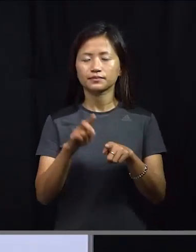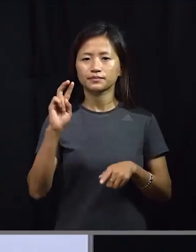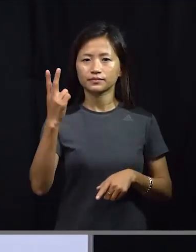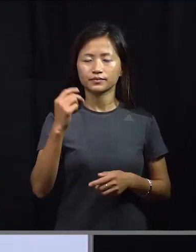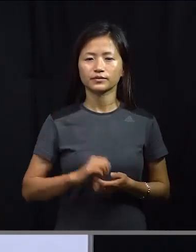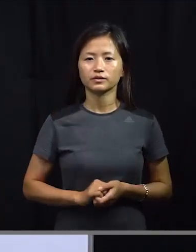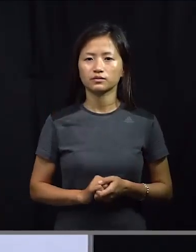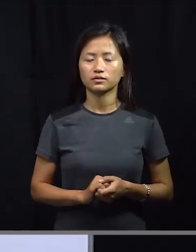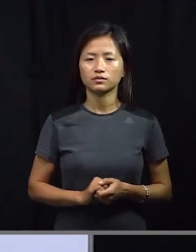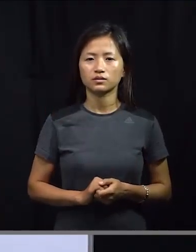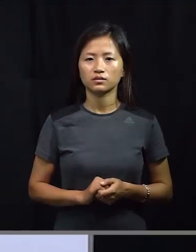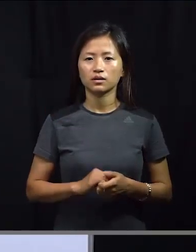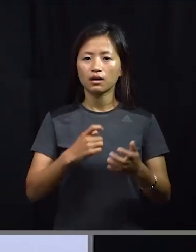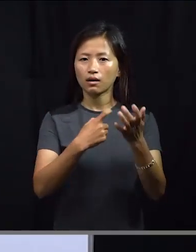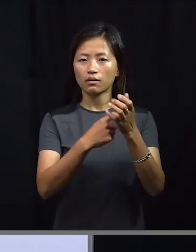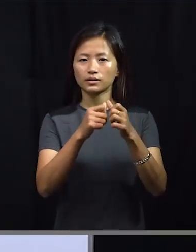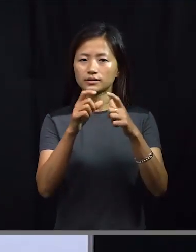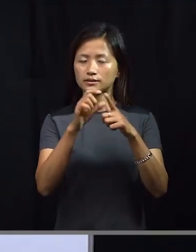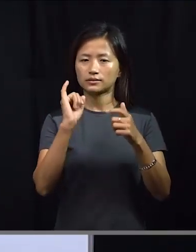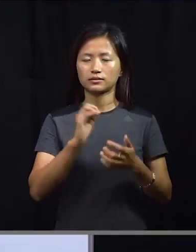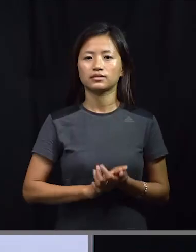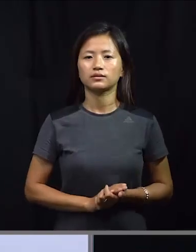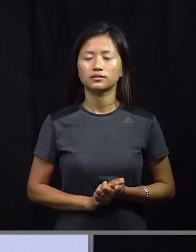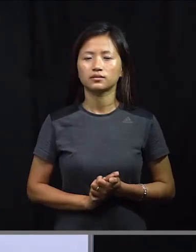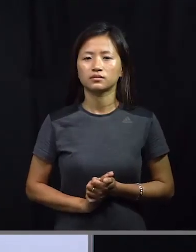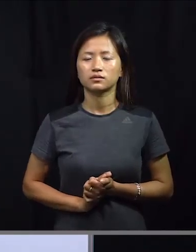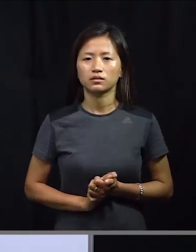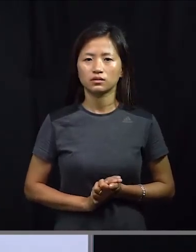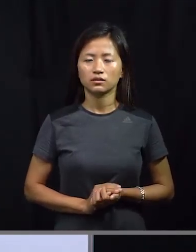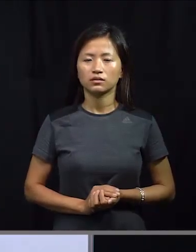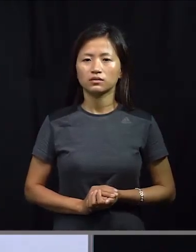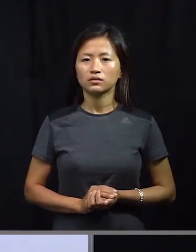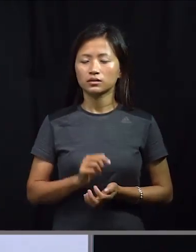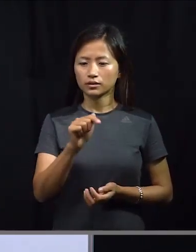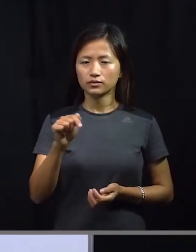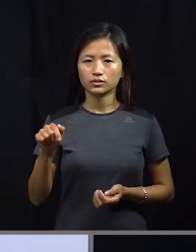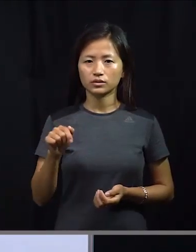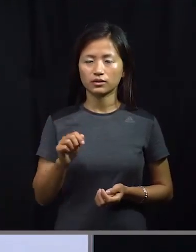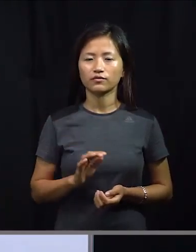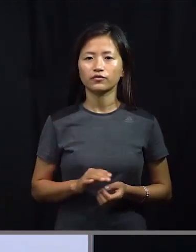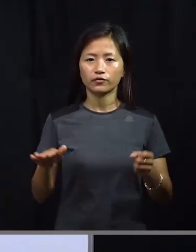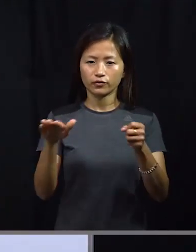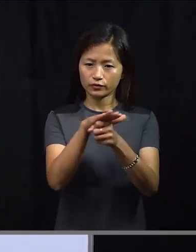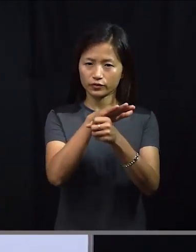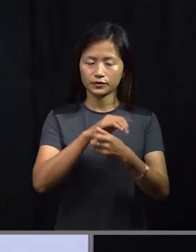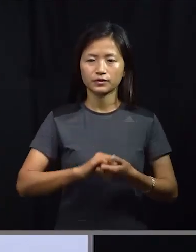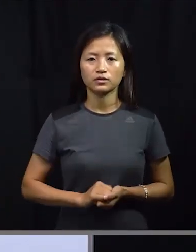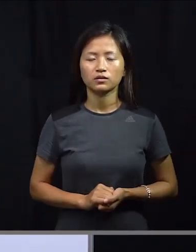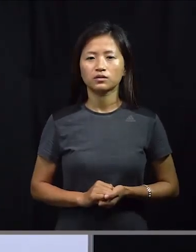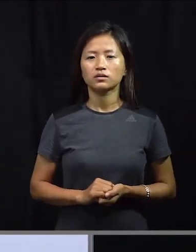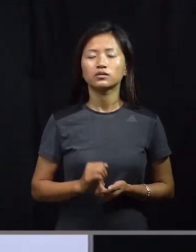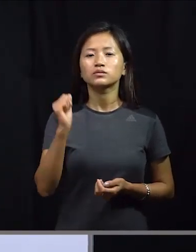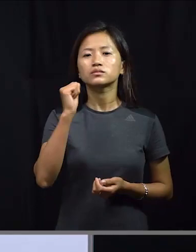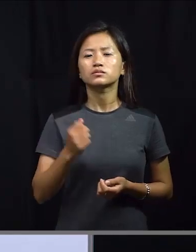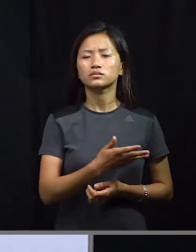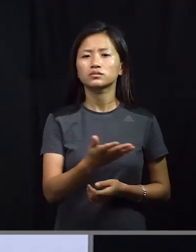next is called as the Radhi, okay? The next is called as the Radhi, which they have to fulfill. So those